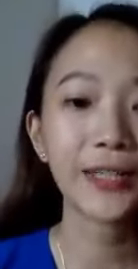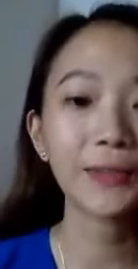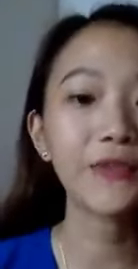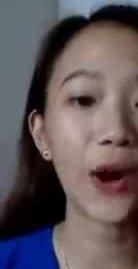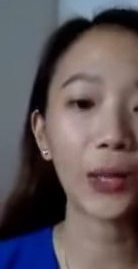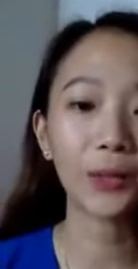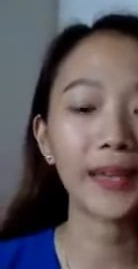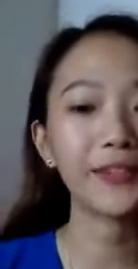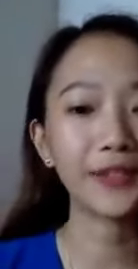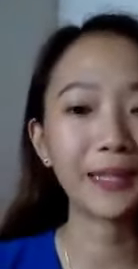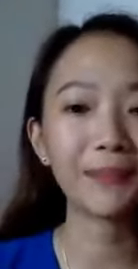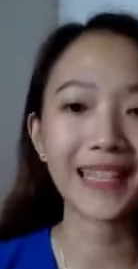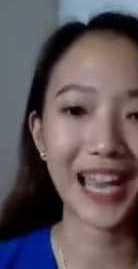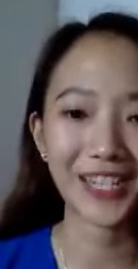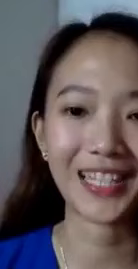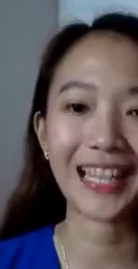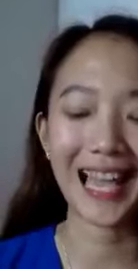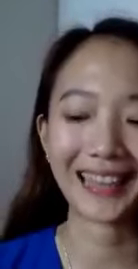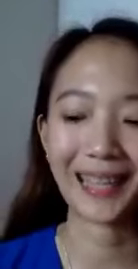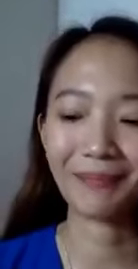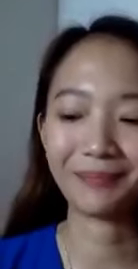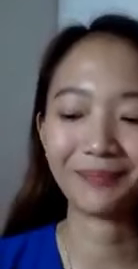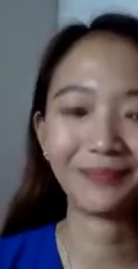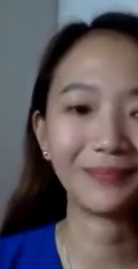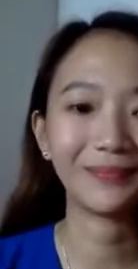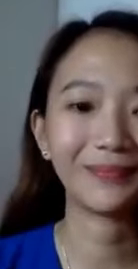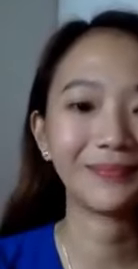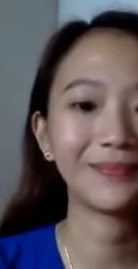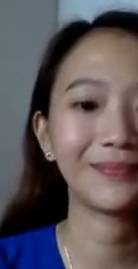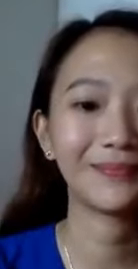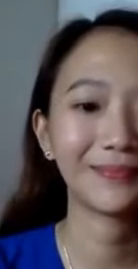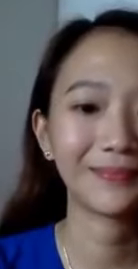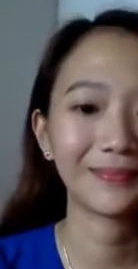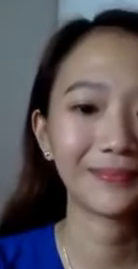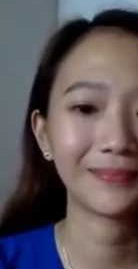Kanahashi to be followed by the Philippine National Anthem.